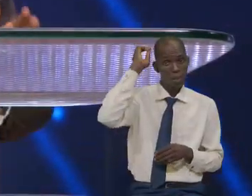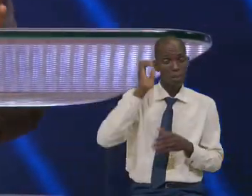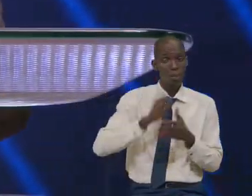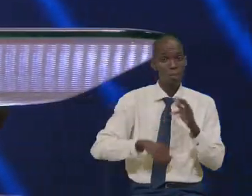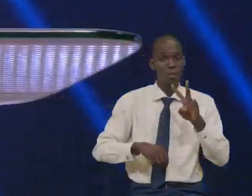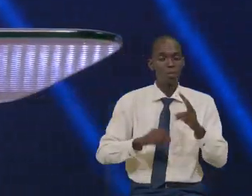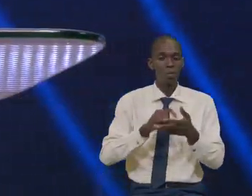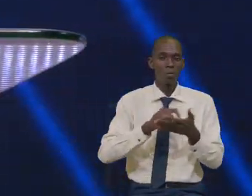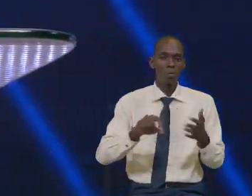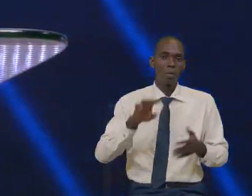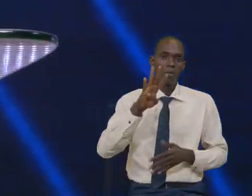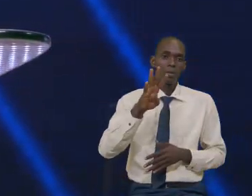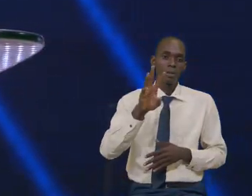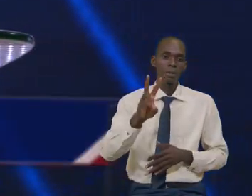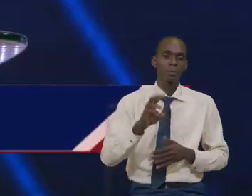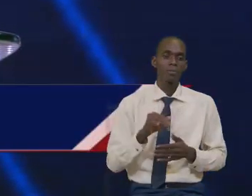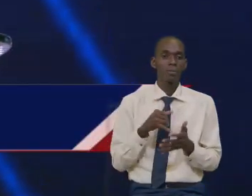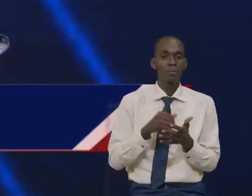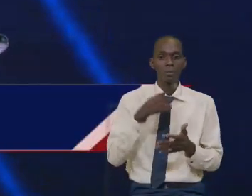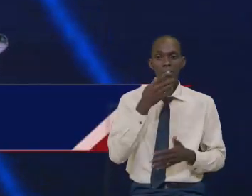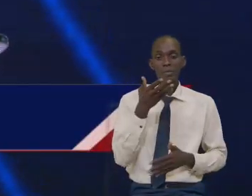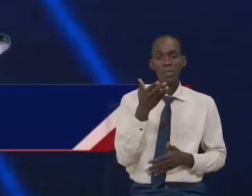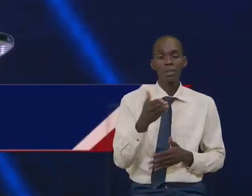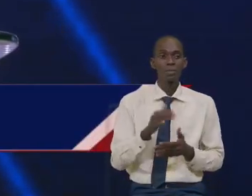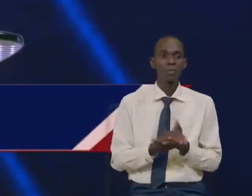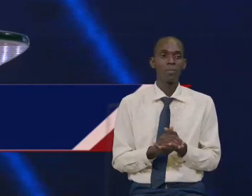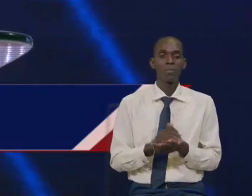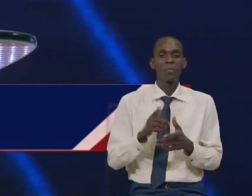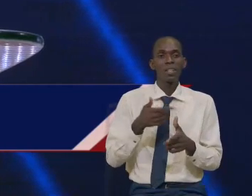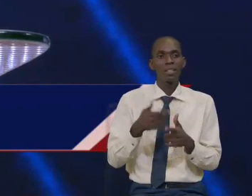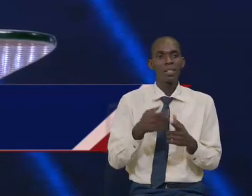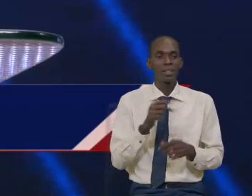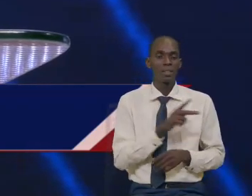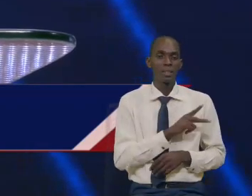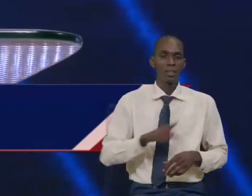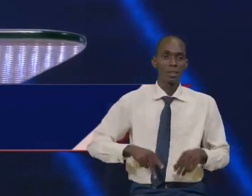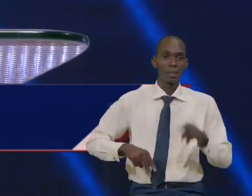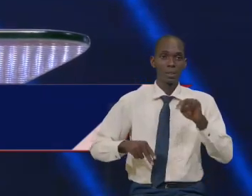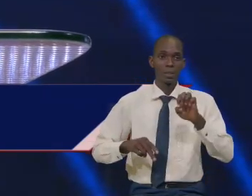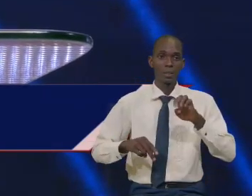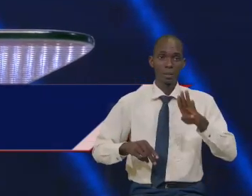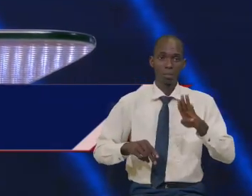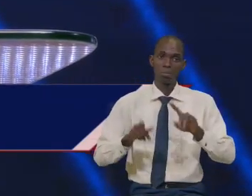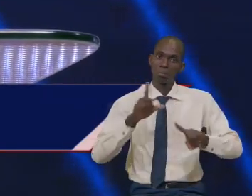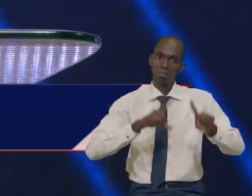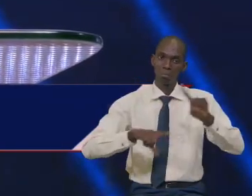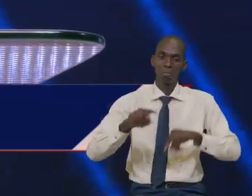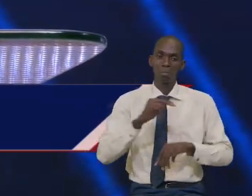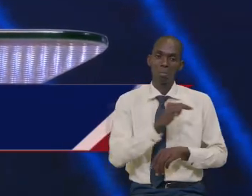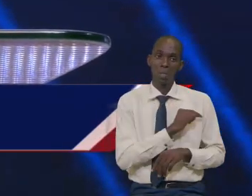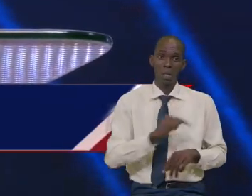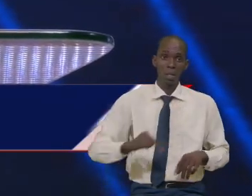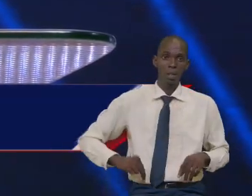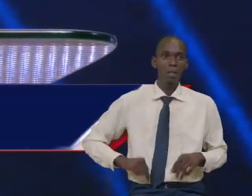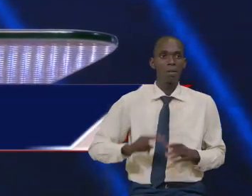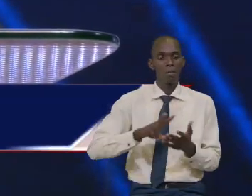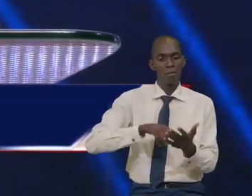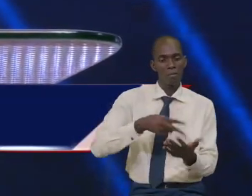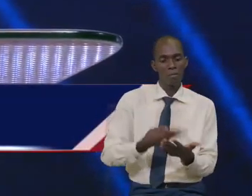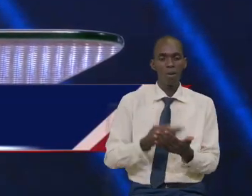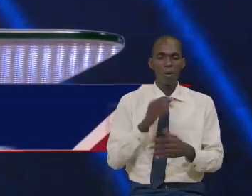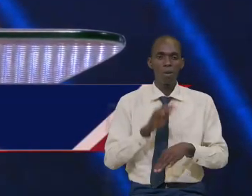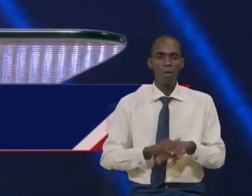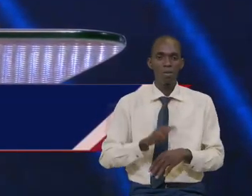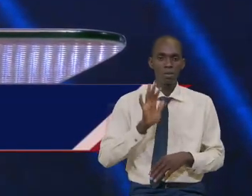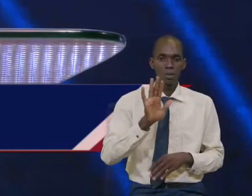verse 46. It says, then the king Nebuchadnezzar fell upon his face